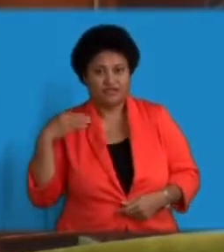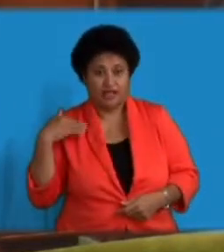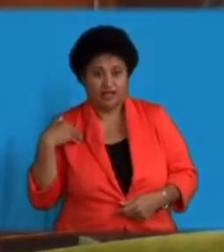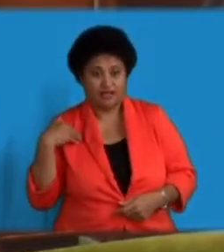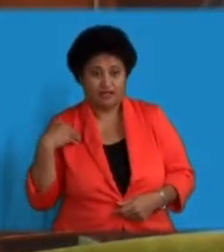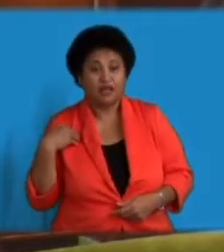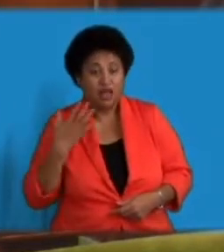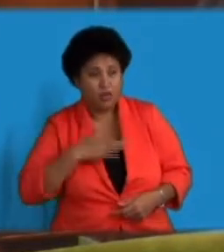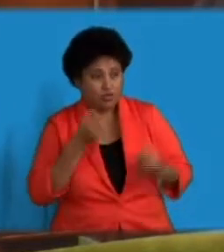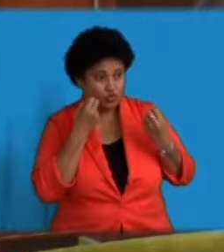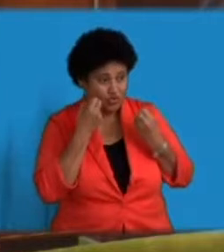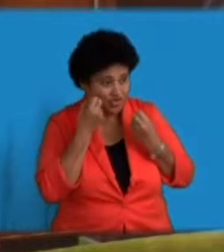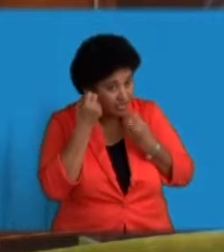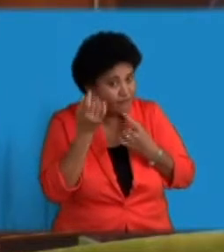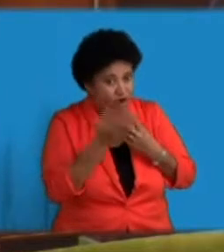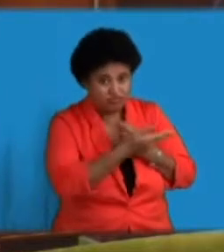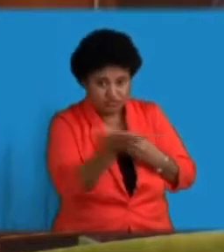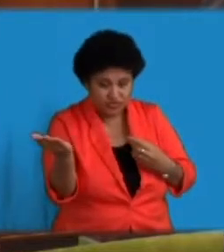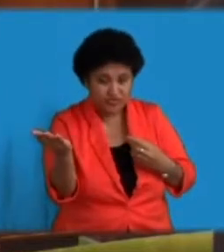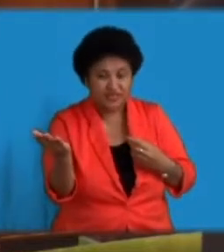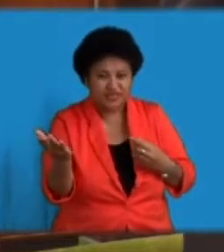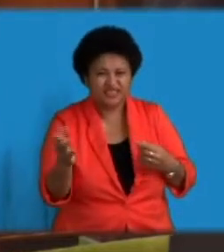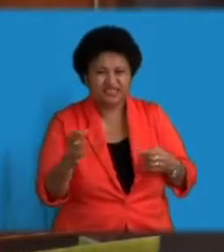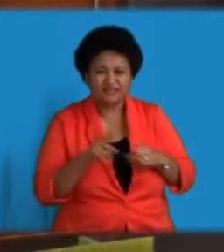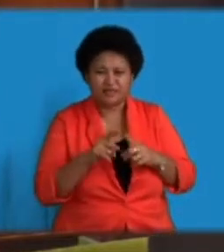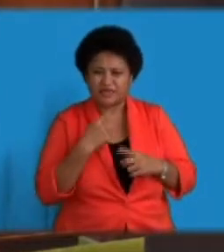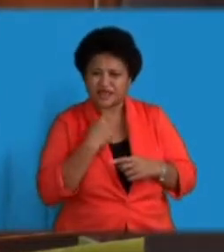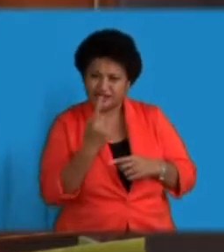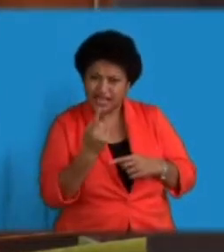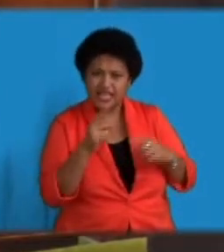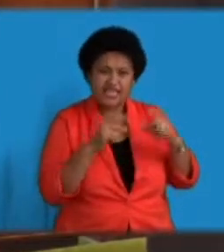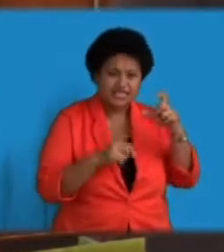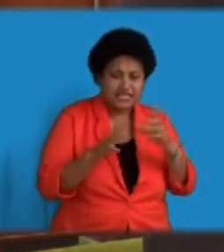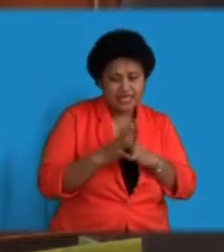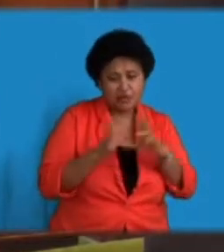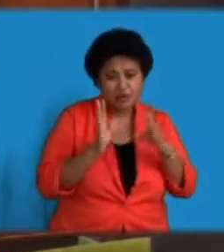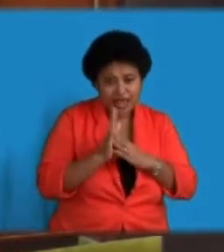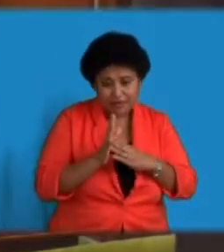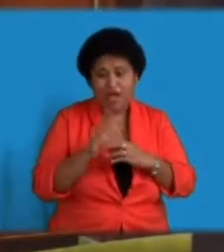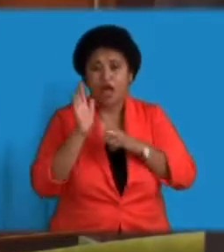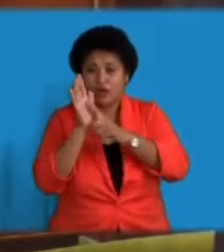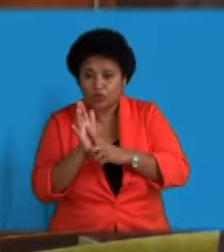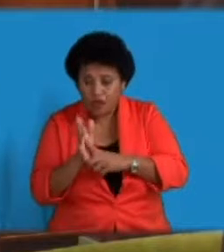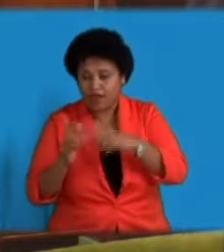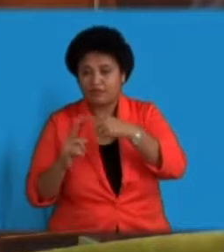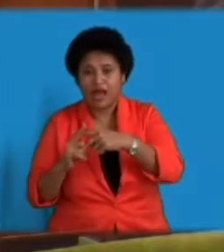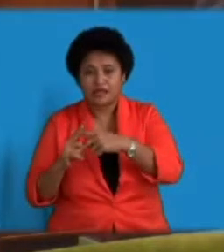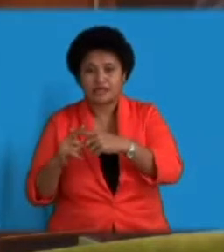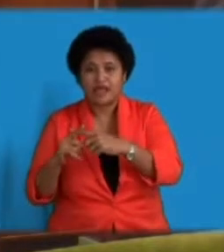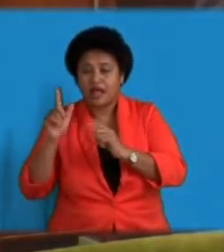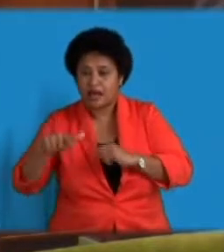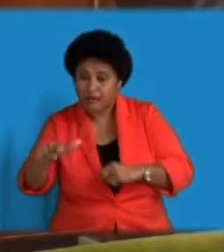information of the House, Madam Speaker, we, like I said, CWM Hospital, Lautoka Hospital and Lambasa Hospital has its own dialysis for the acute